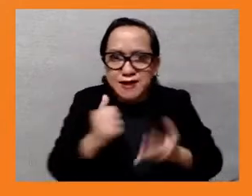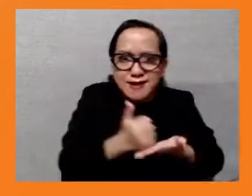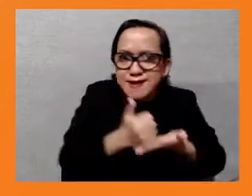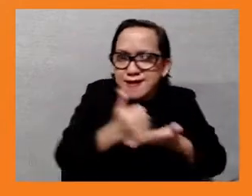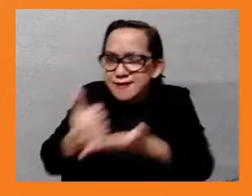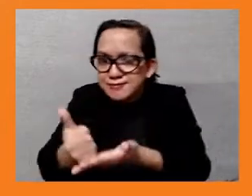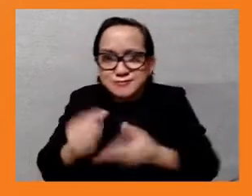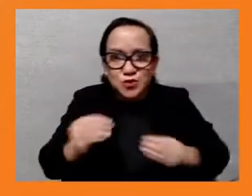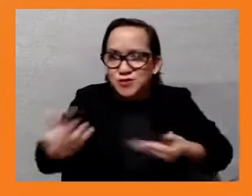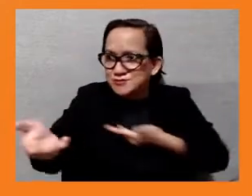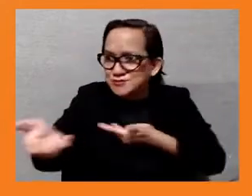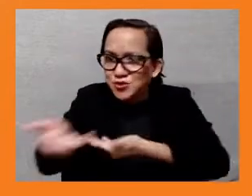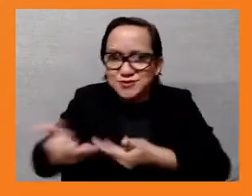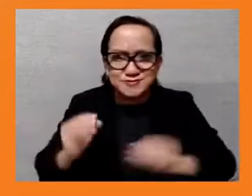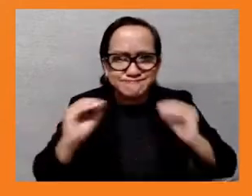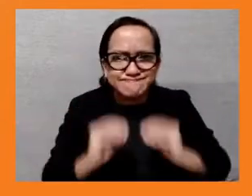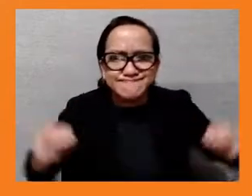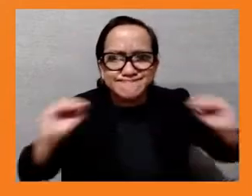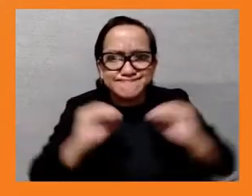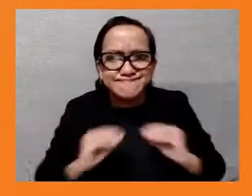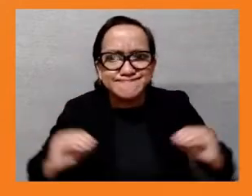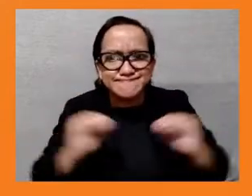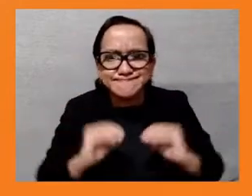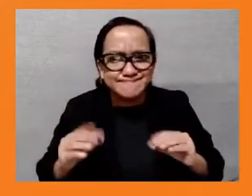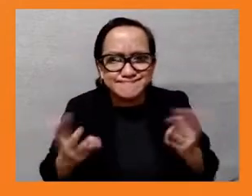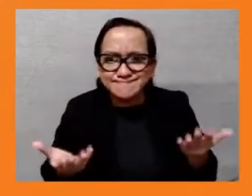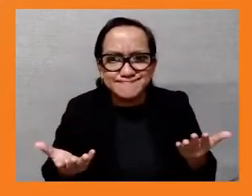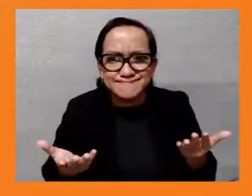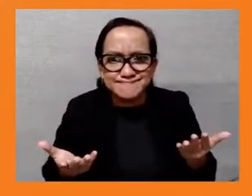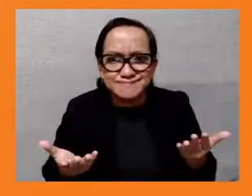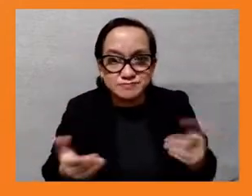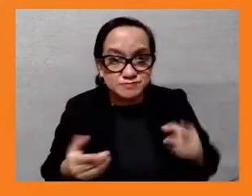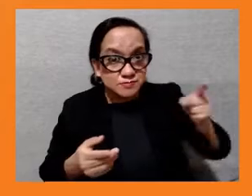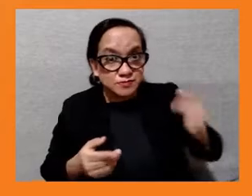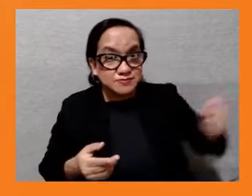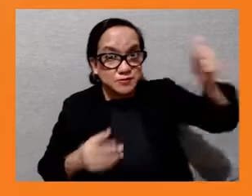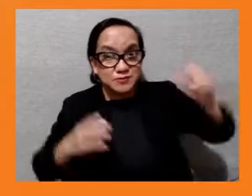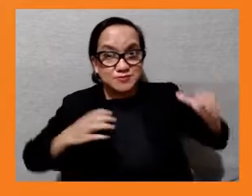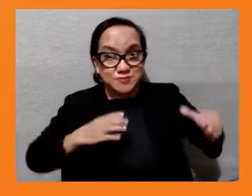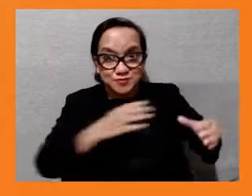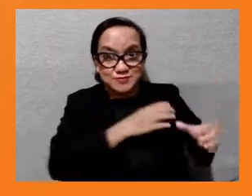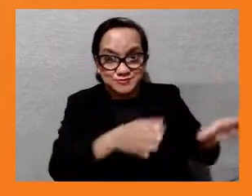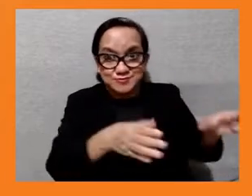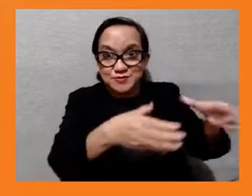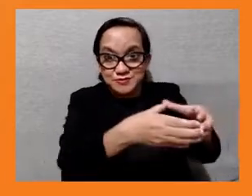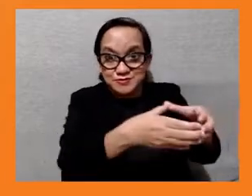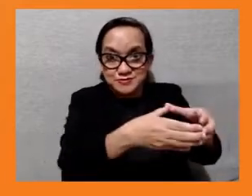Thirdly, apply the improved and expanded SPS or standards, not only in future, and not only